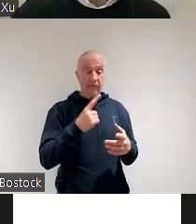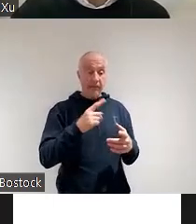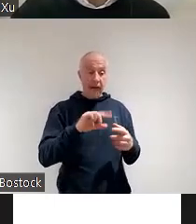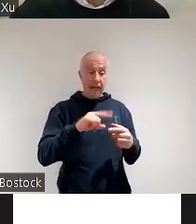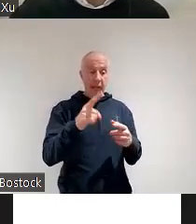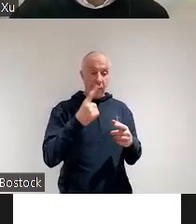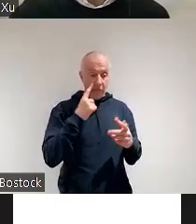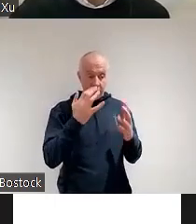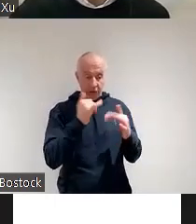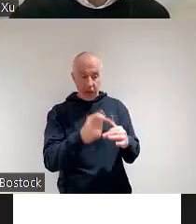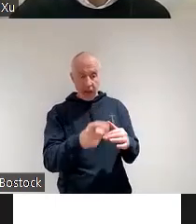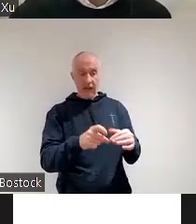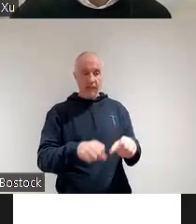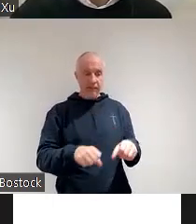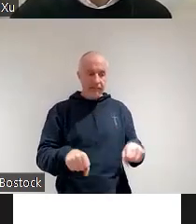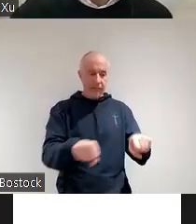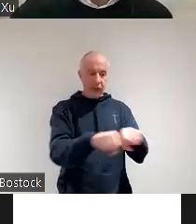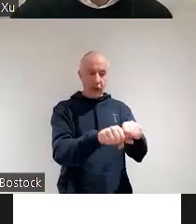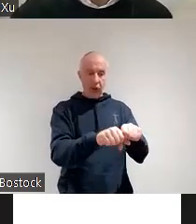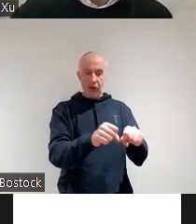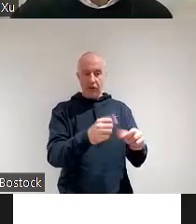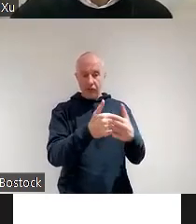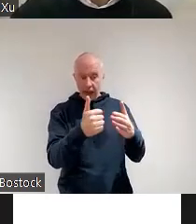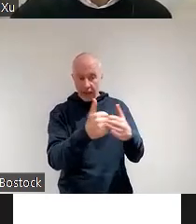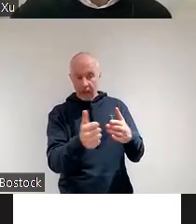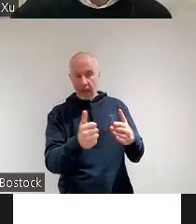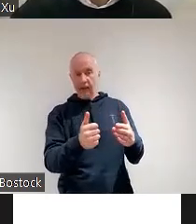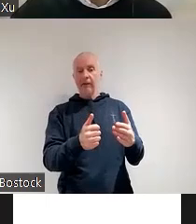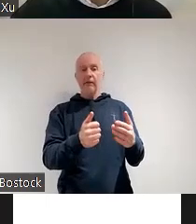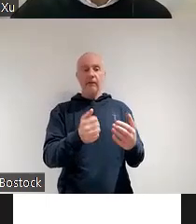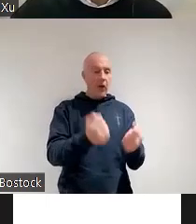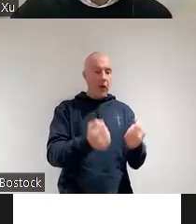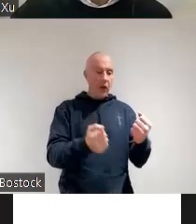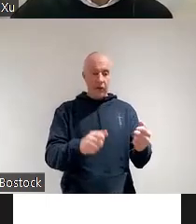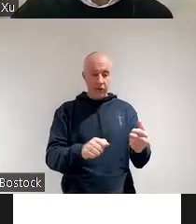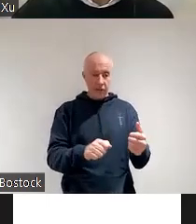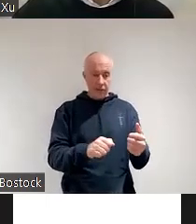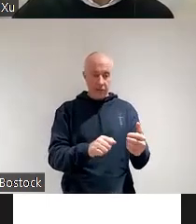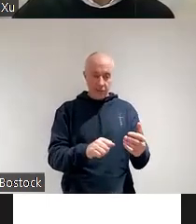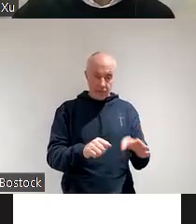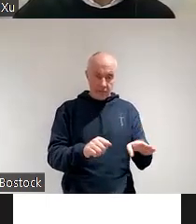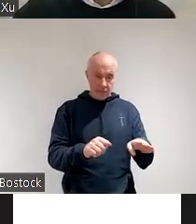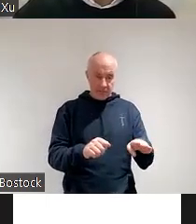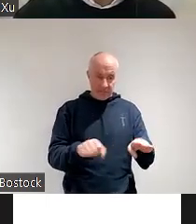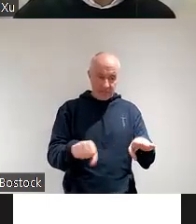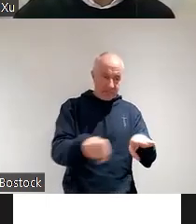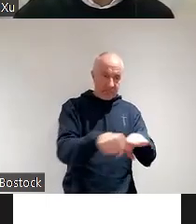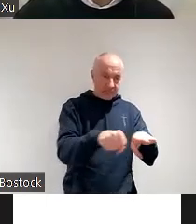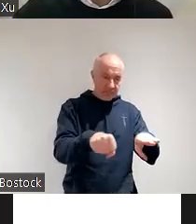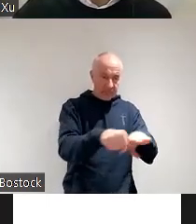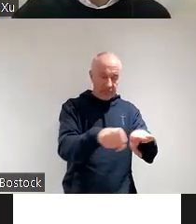used, how often they have been used. Then they can decide whether they need to install more chargers or not, because they may find out the